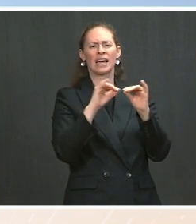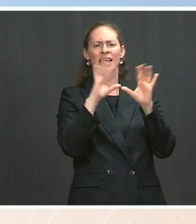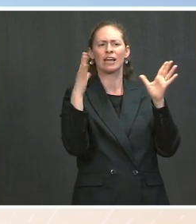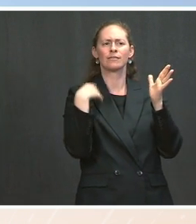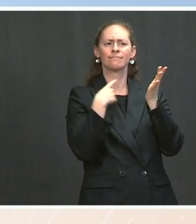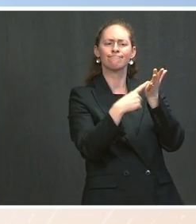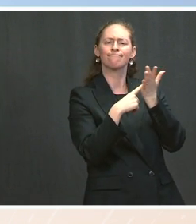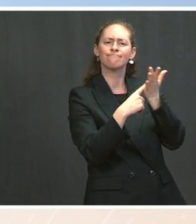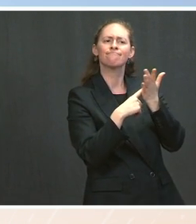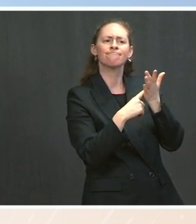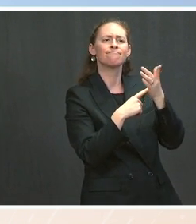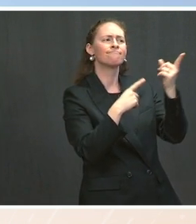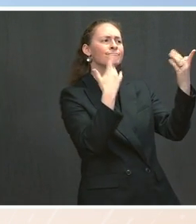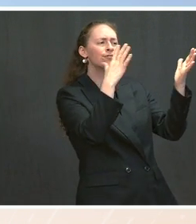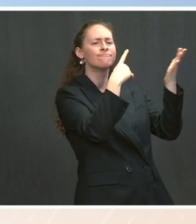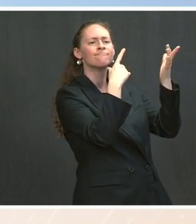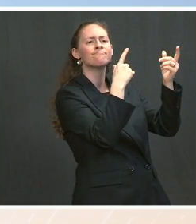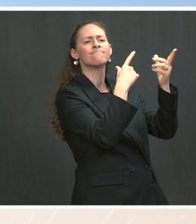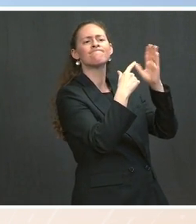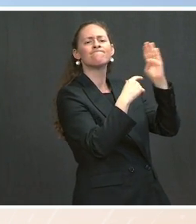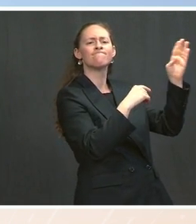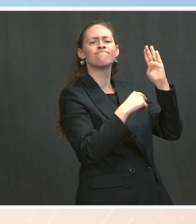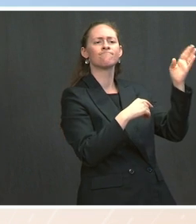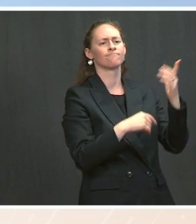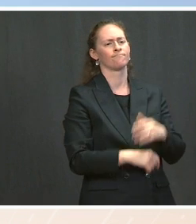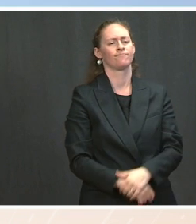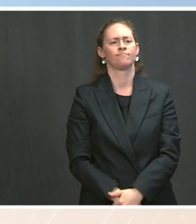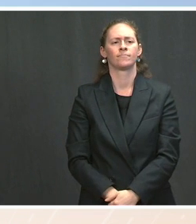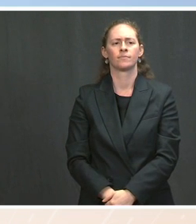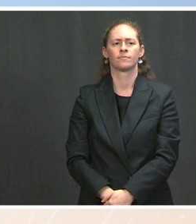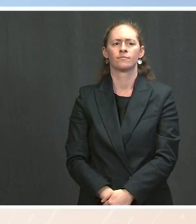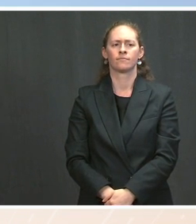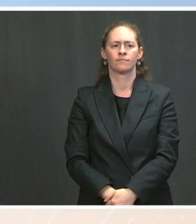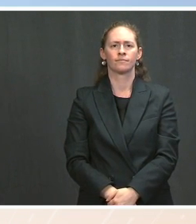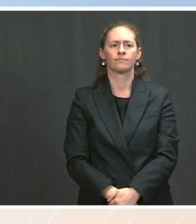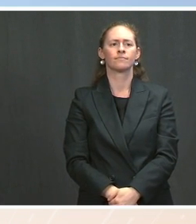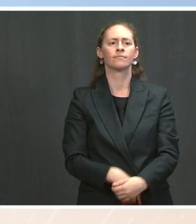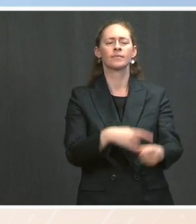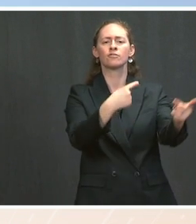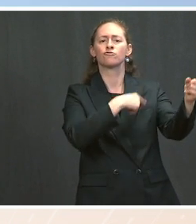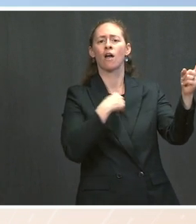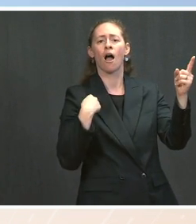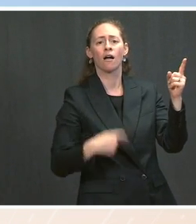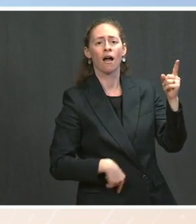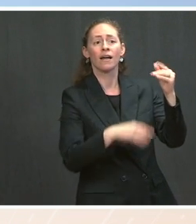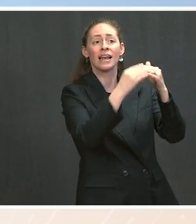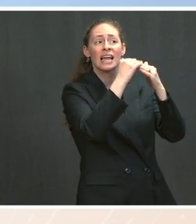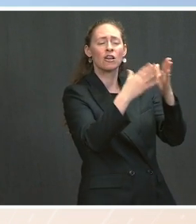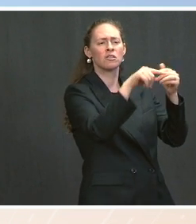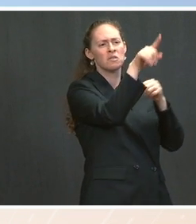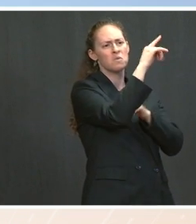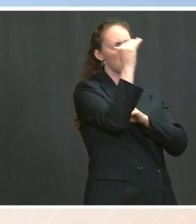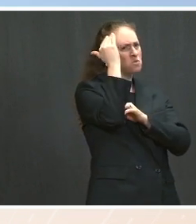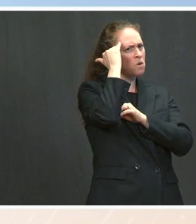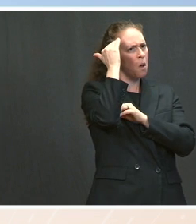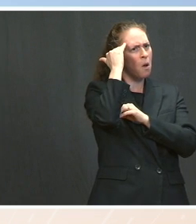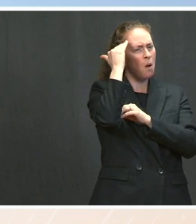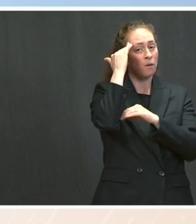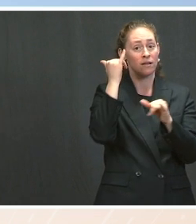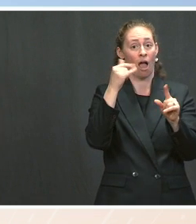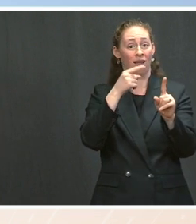has been clear in every engagement we've had with the Chinese leaders, but our position on the Beijing Olympics has not changed. Okay, to follow up, if I